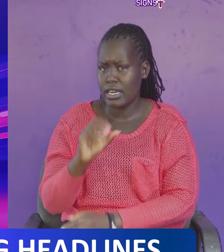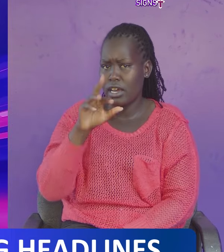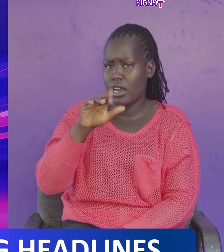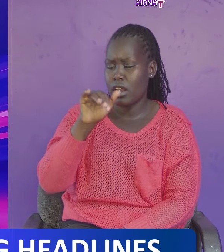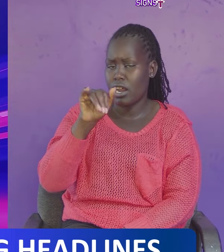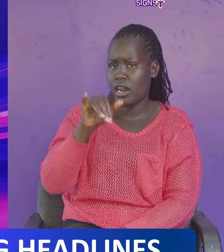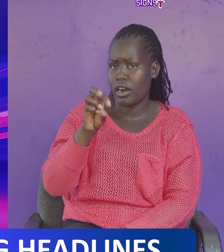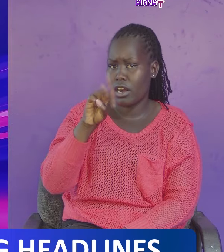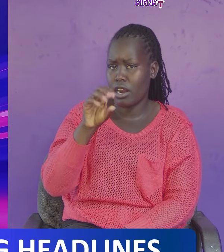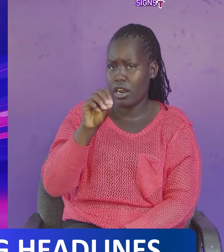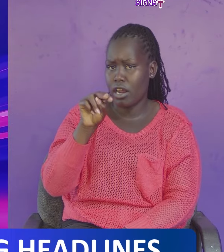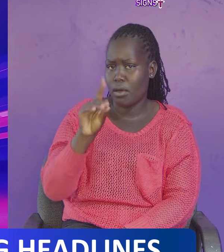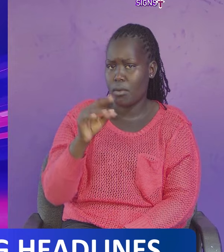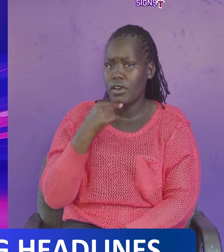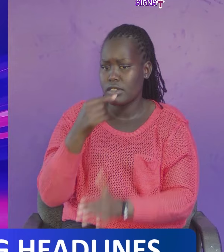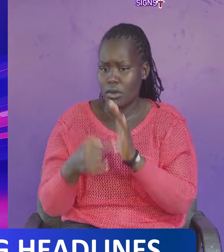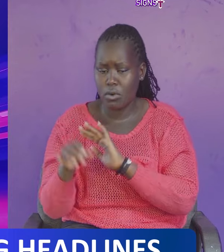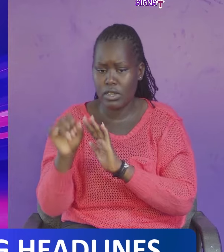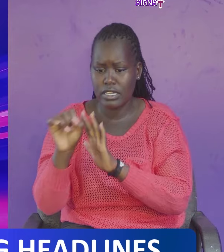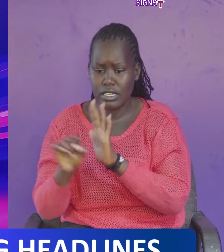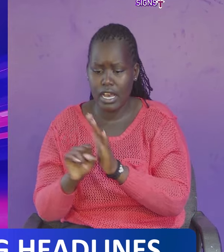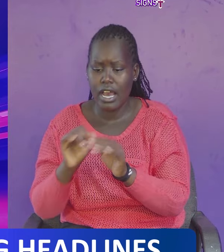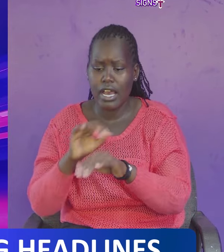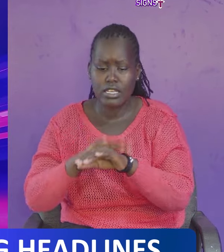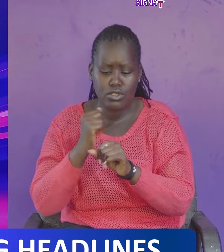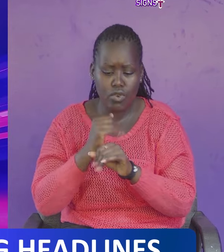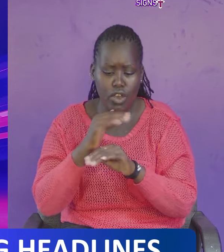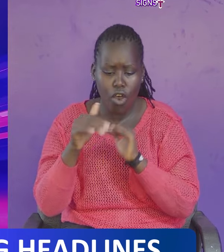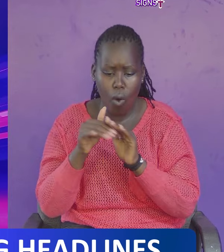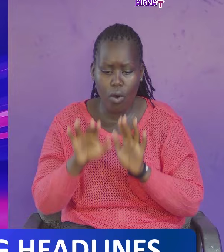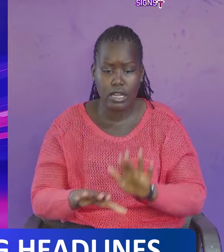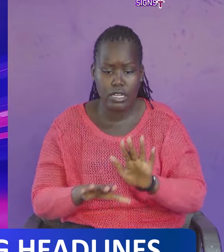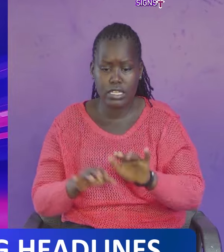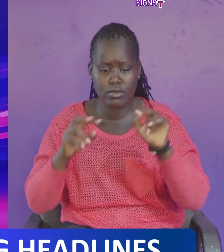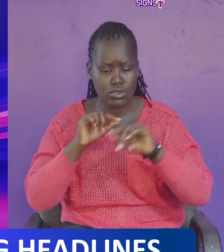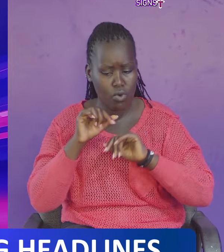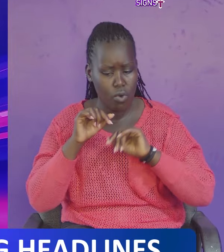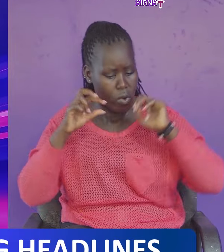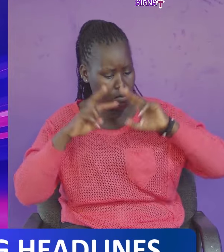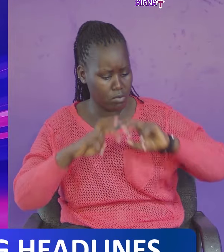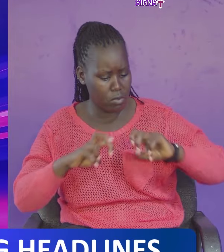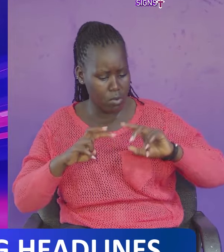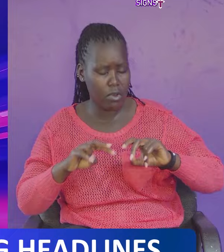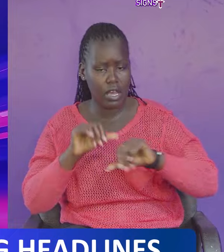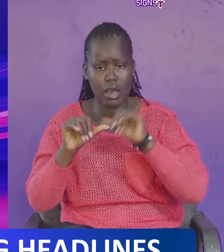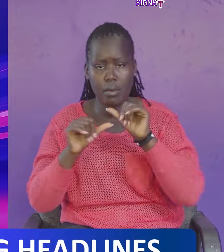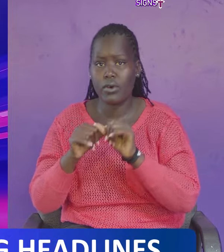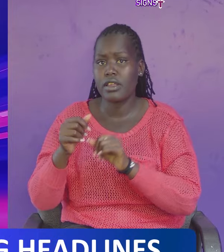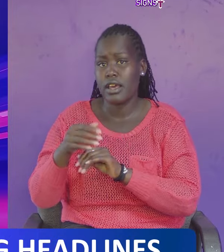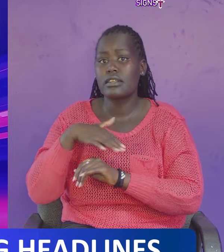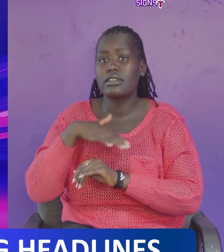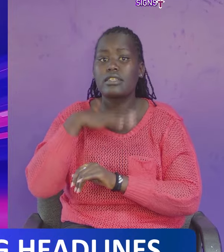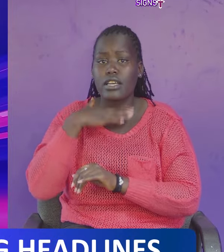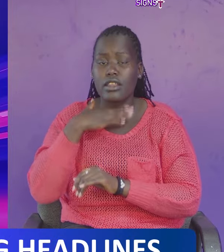however, said that the state is taking all necessary steps to investigate the circumstances surrounding the death of 33-year-old